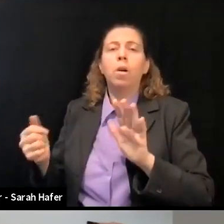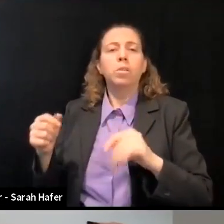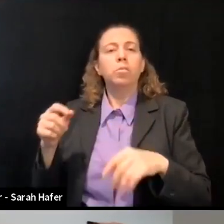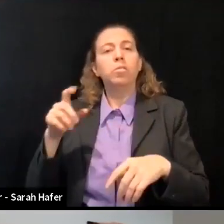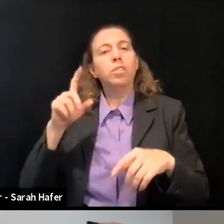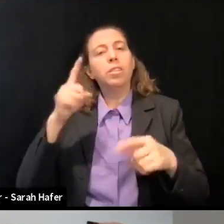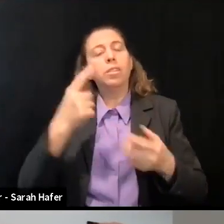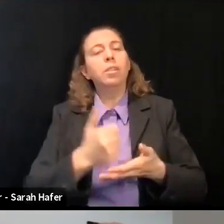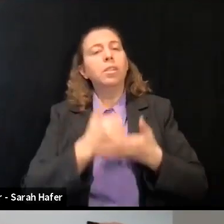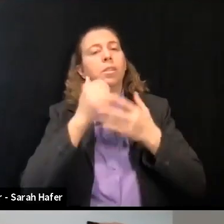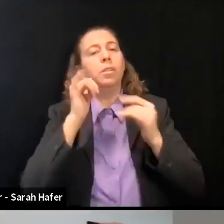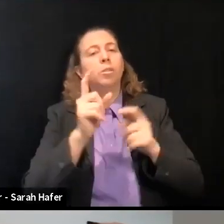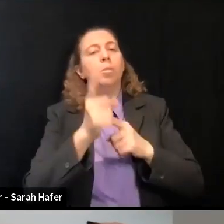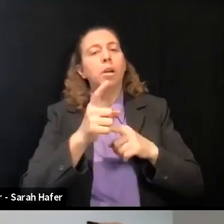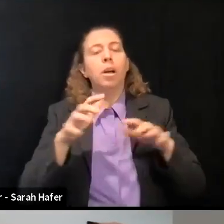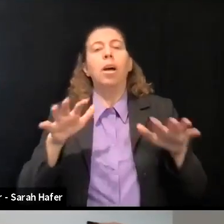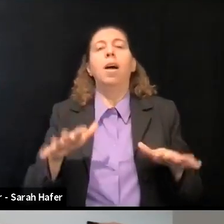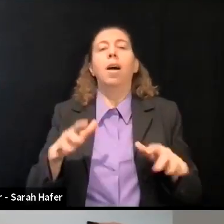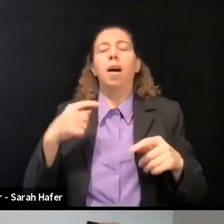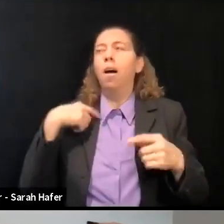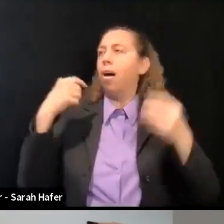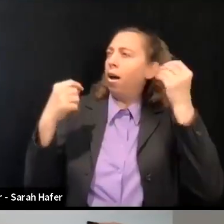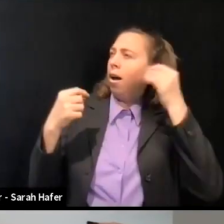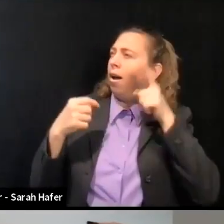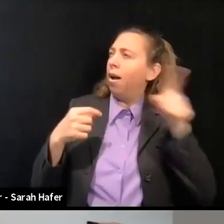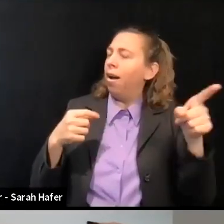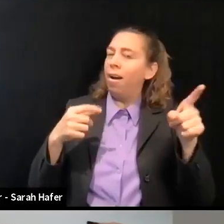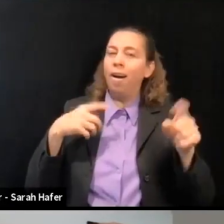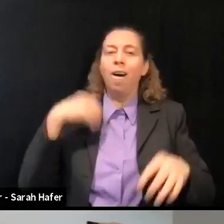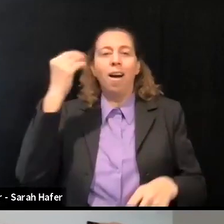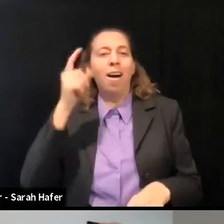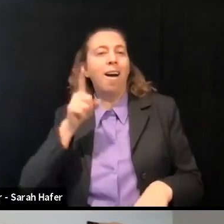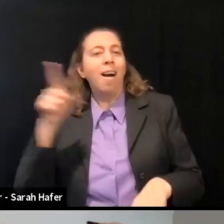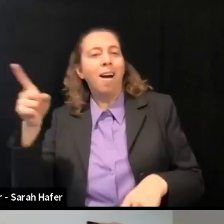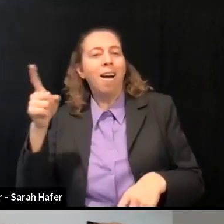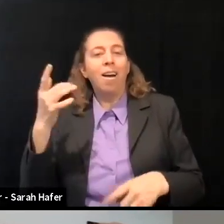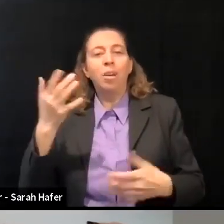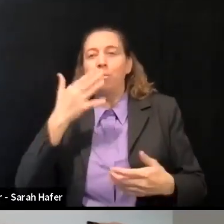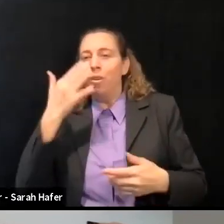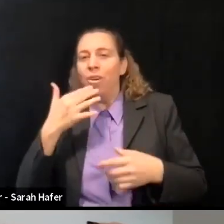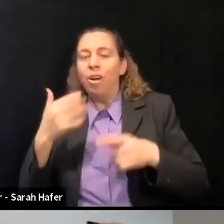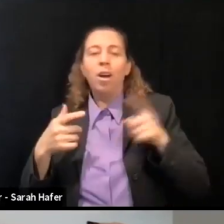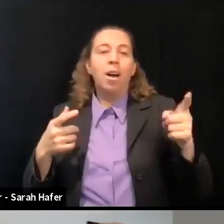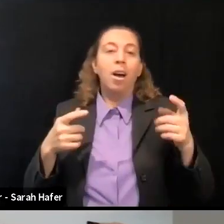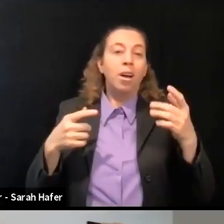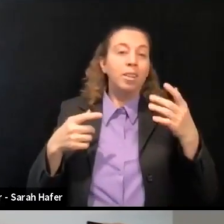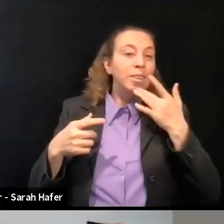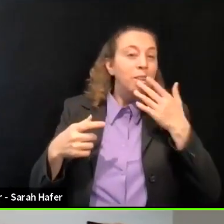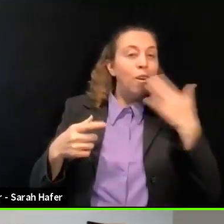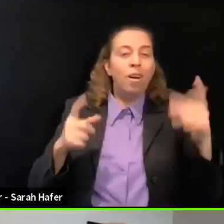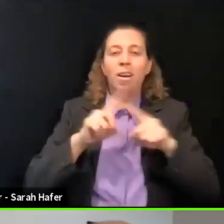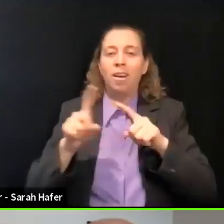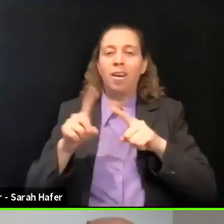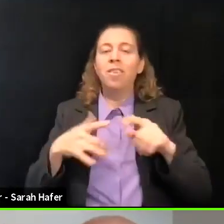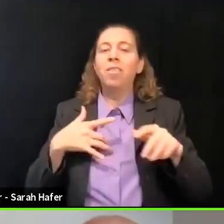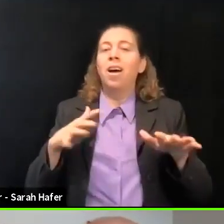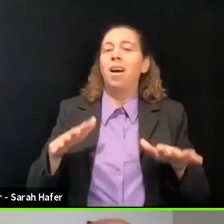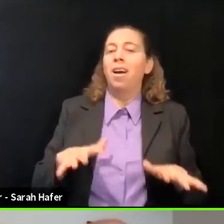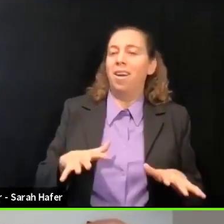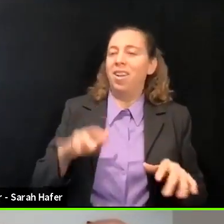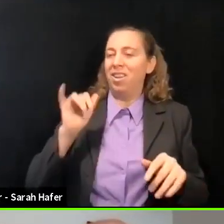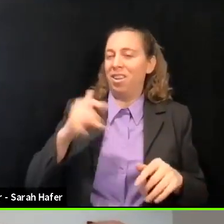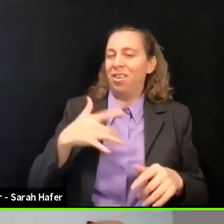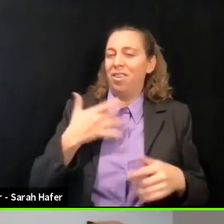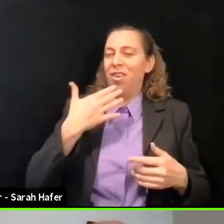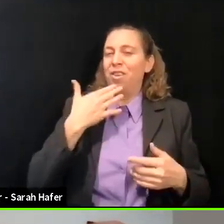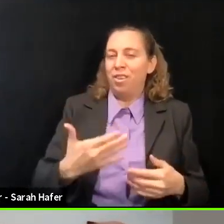throughout the day. And Dr. Neimeyer, maybe you want to add something else to that. It's hard to add much to that. You've done